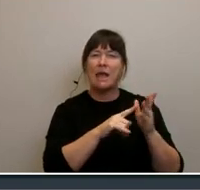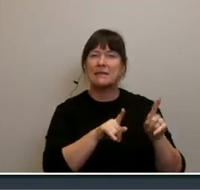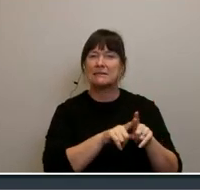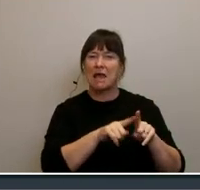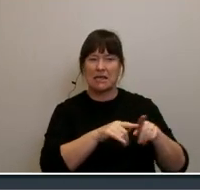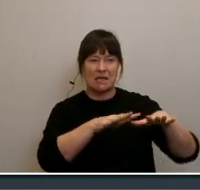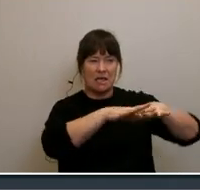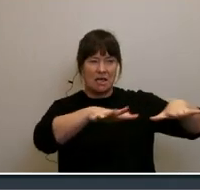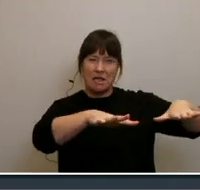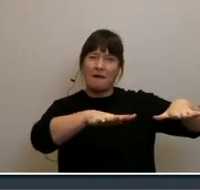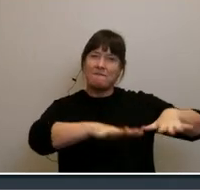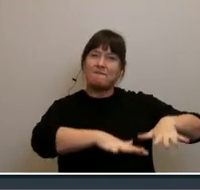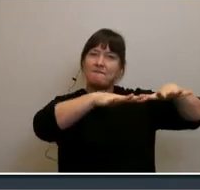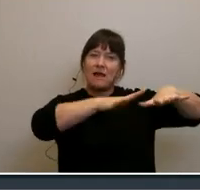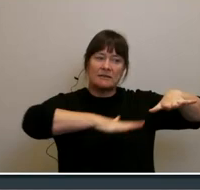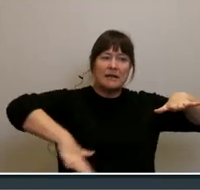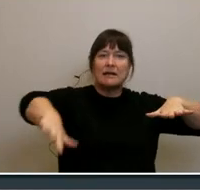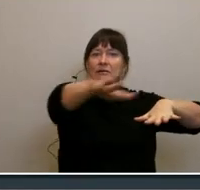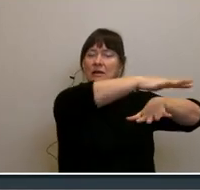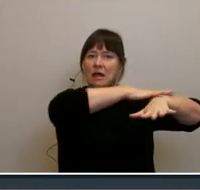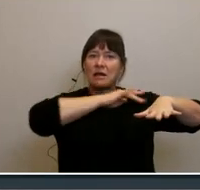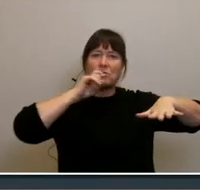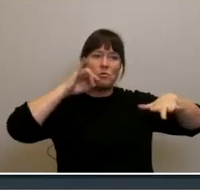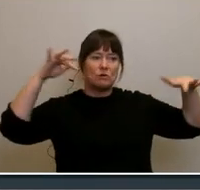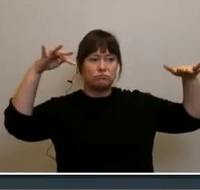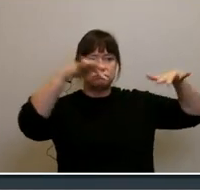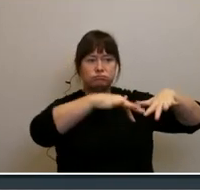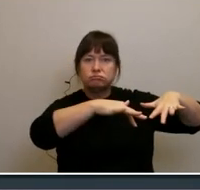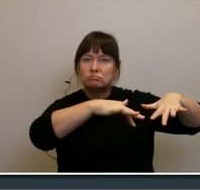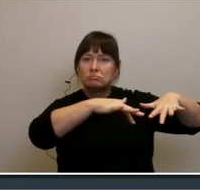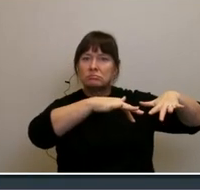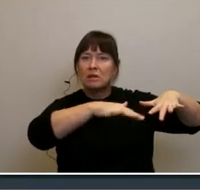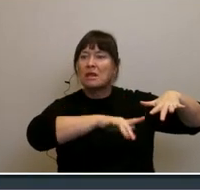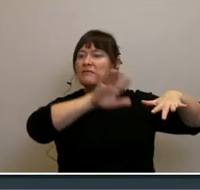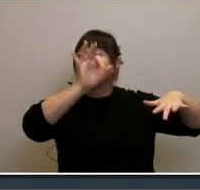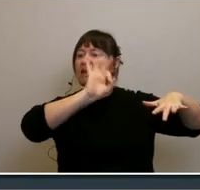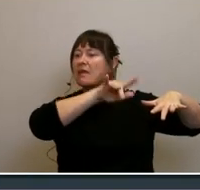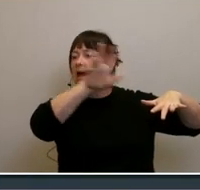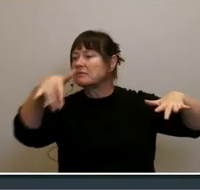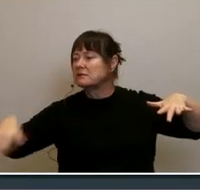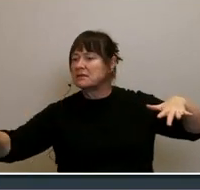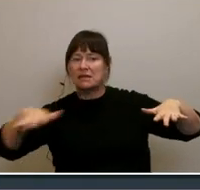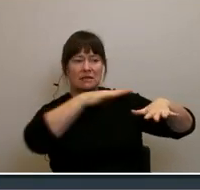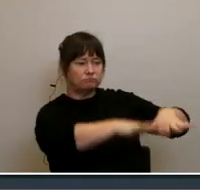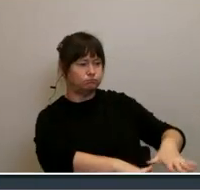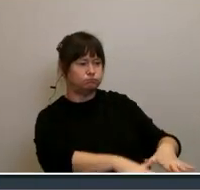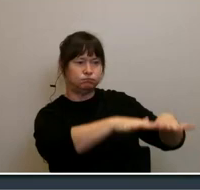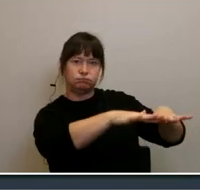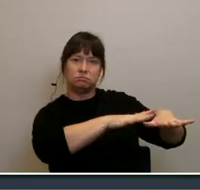Puramai is the floodplain, the catchment area, if nothing else is working out towards the sea.